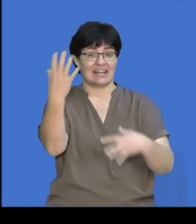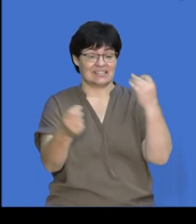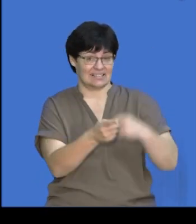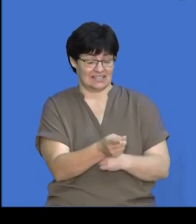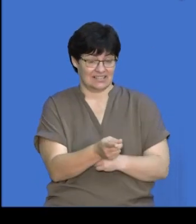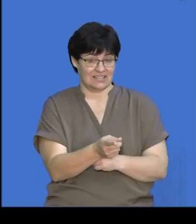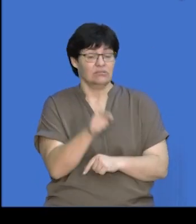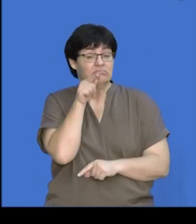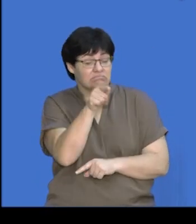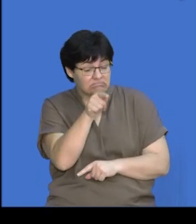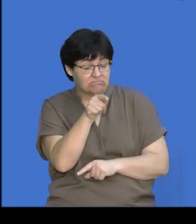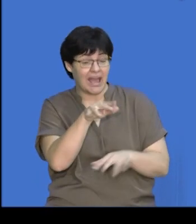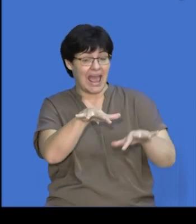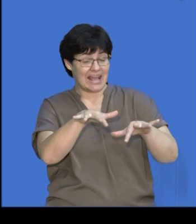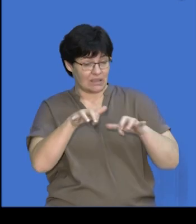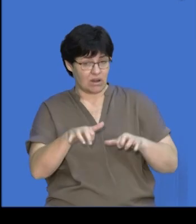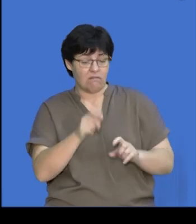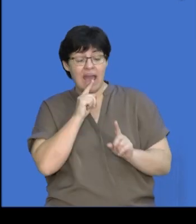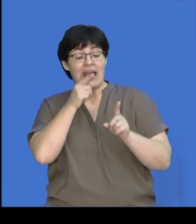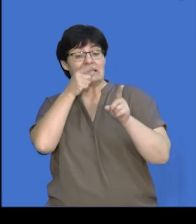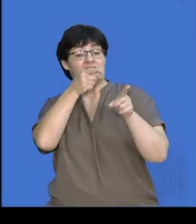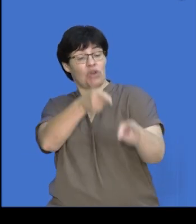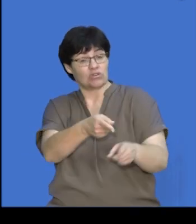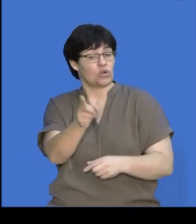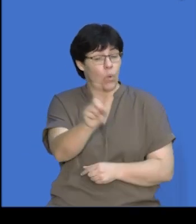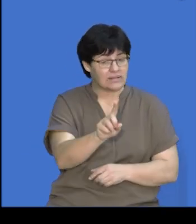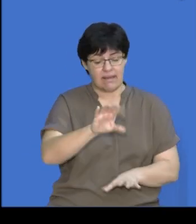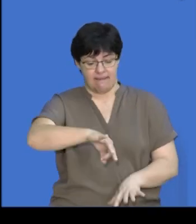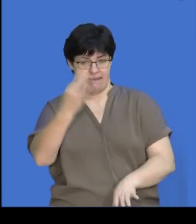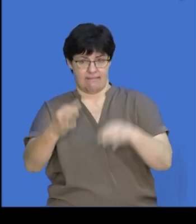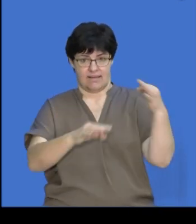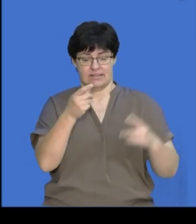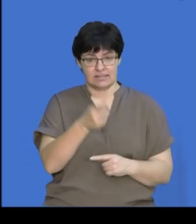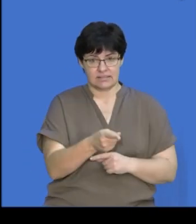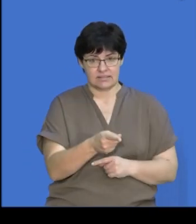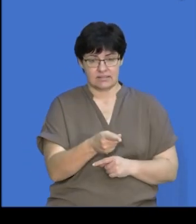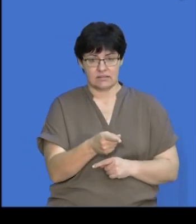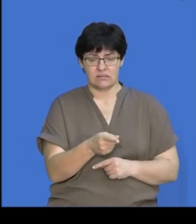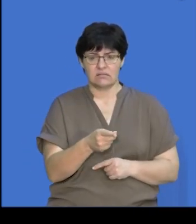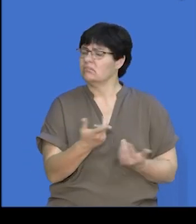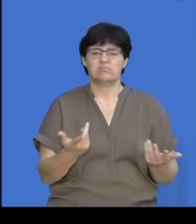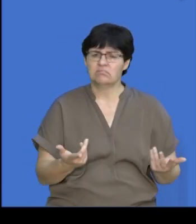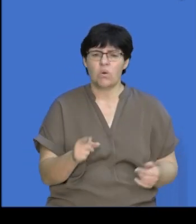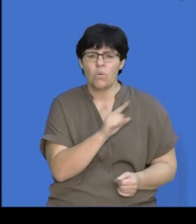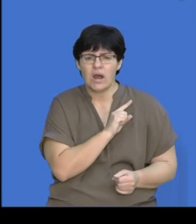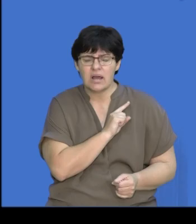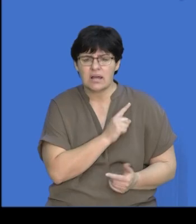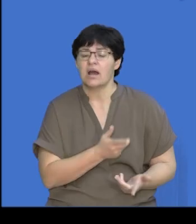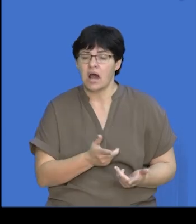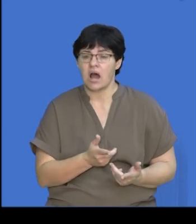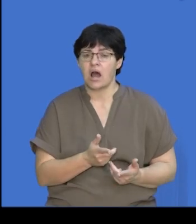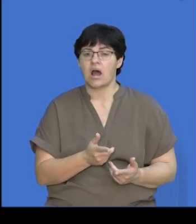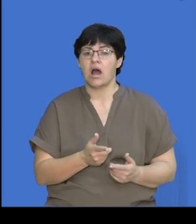In this particular examination, the instructional verb was analyze. Reasons for South Africa's